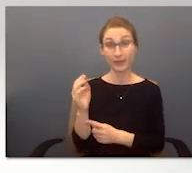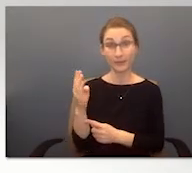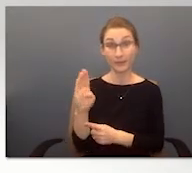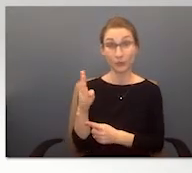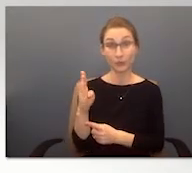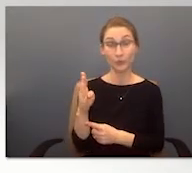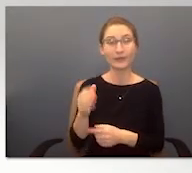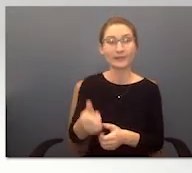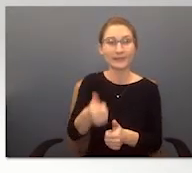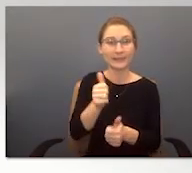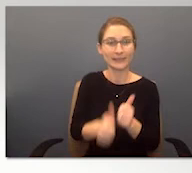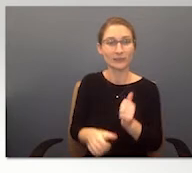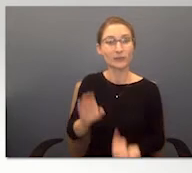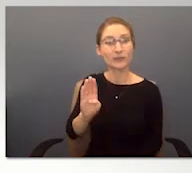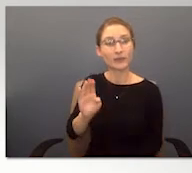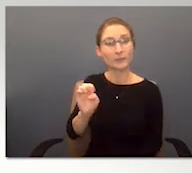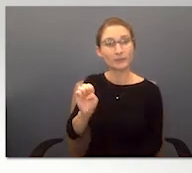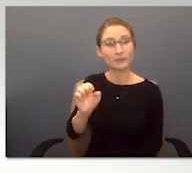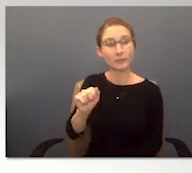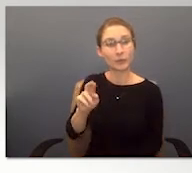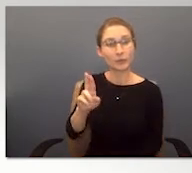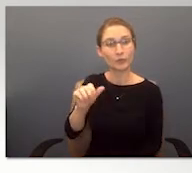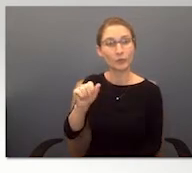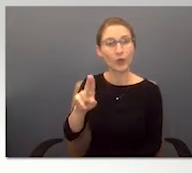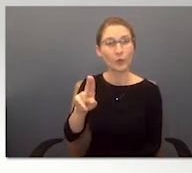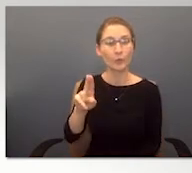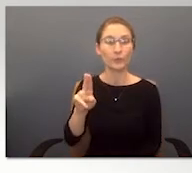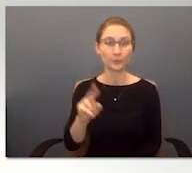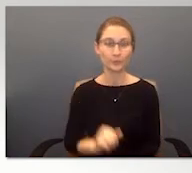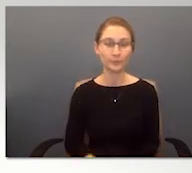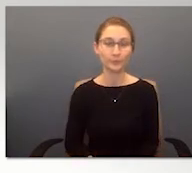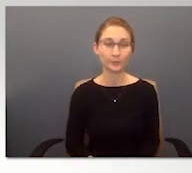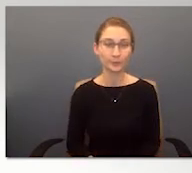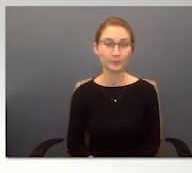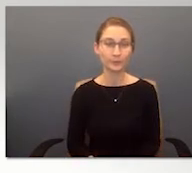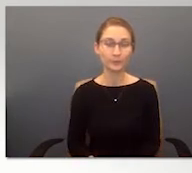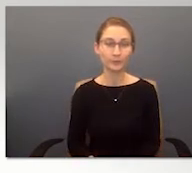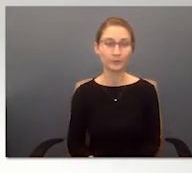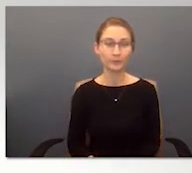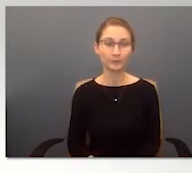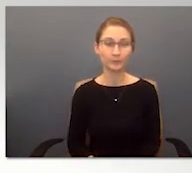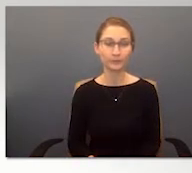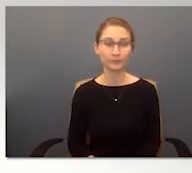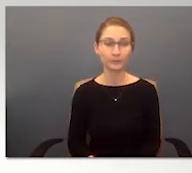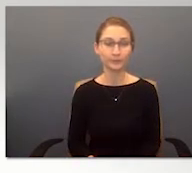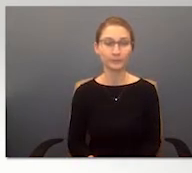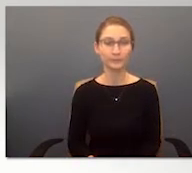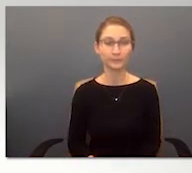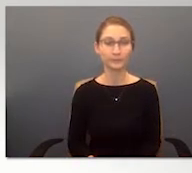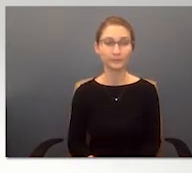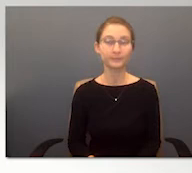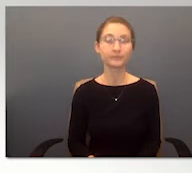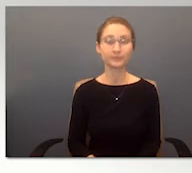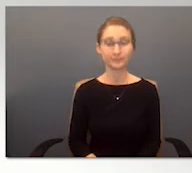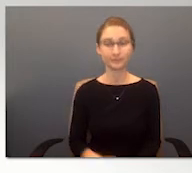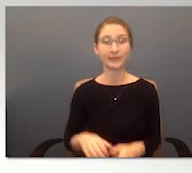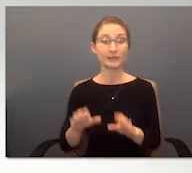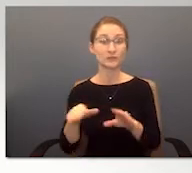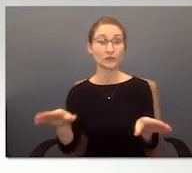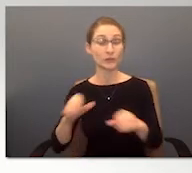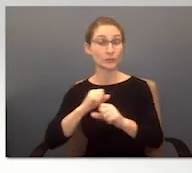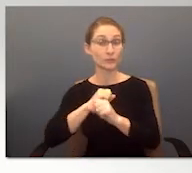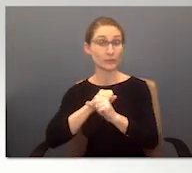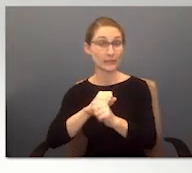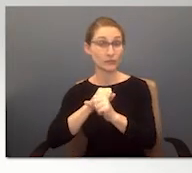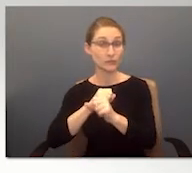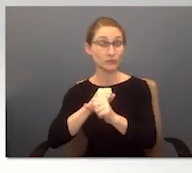in blue are the bureaus. So the Bureau of Early Steps and Newborn Screening and the Bureau of Child Protection